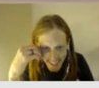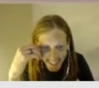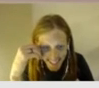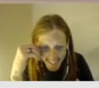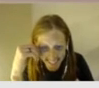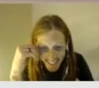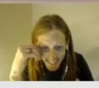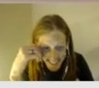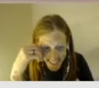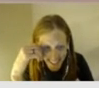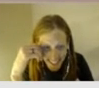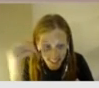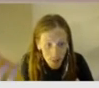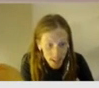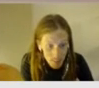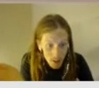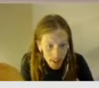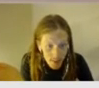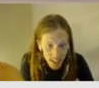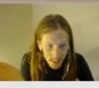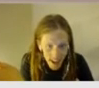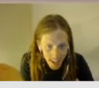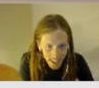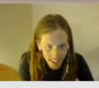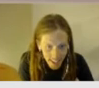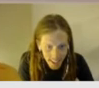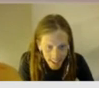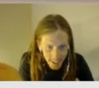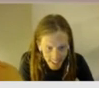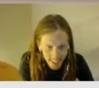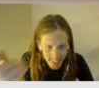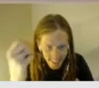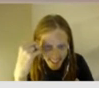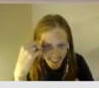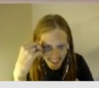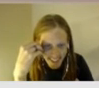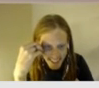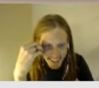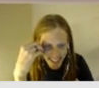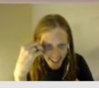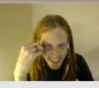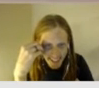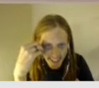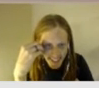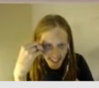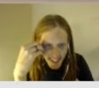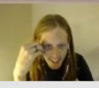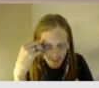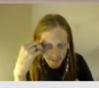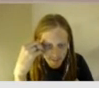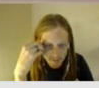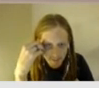Thanks. That's the one I spoke about in the video, right? Yeah, I think you did kindly mention that one. Yeah. So it was a